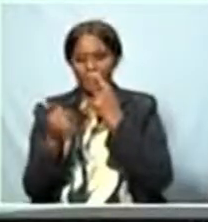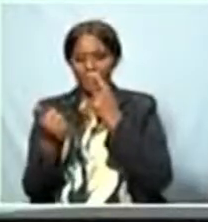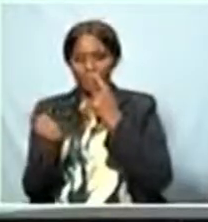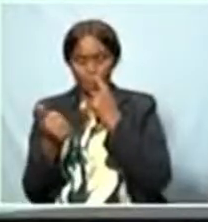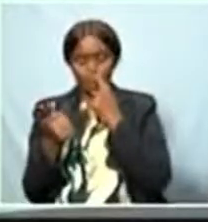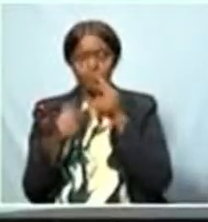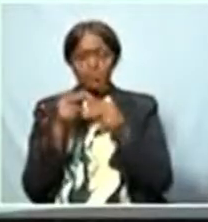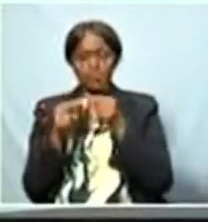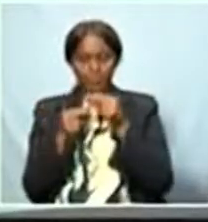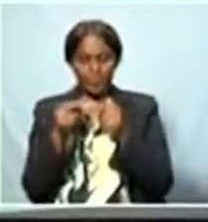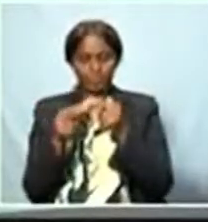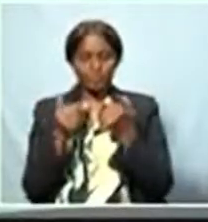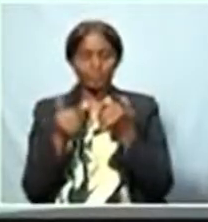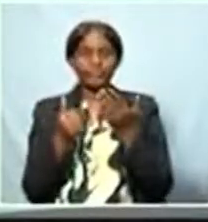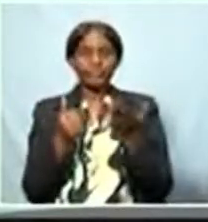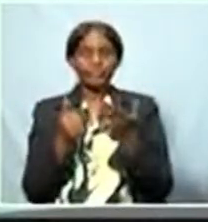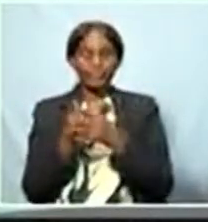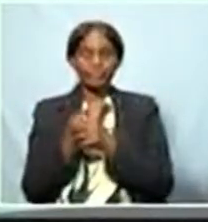the